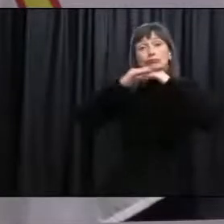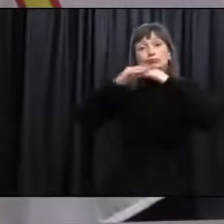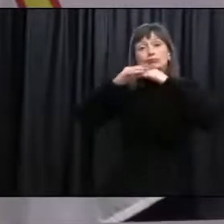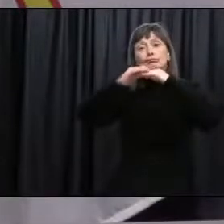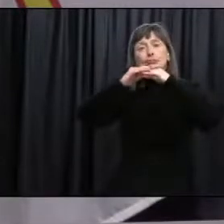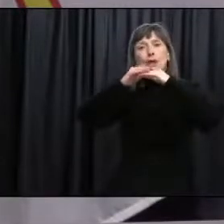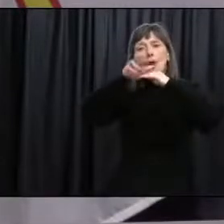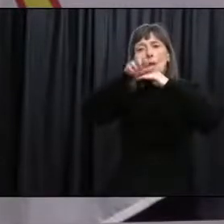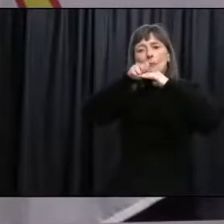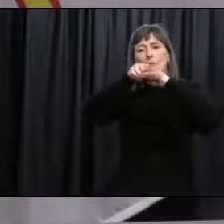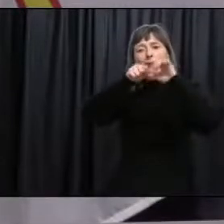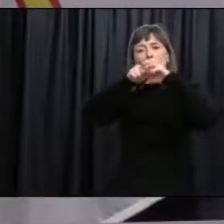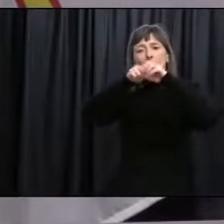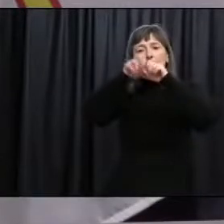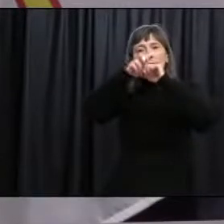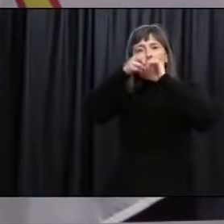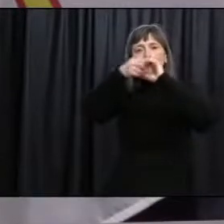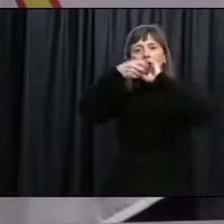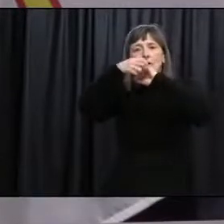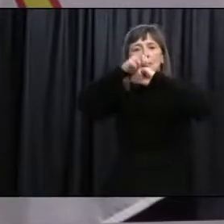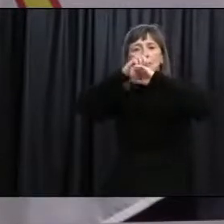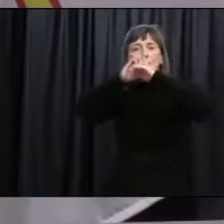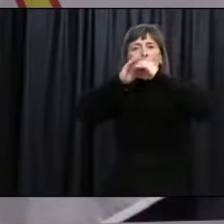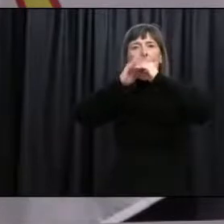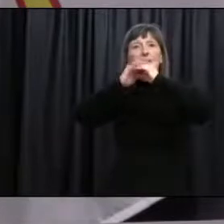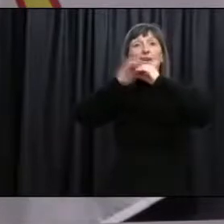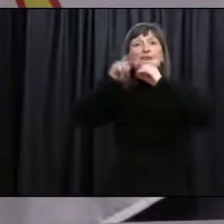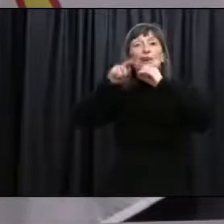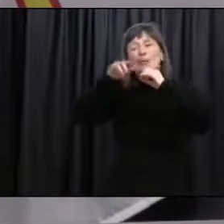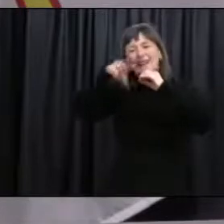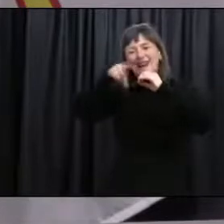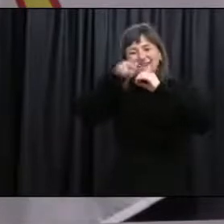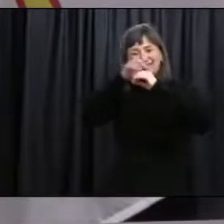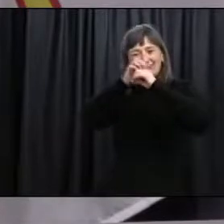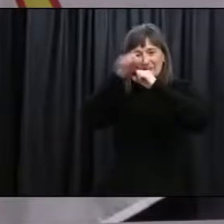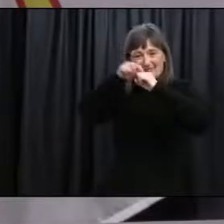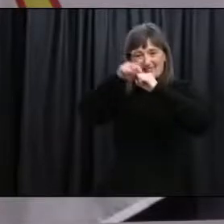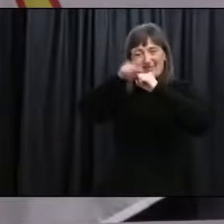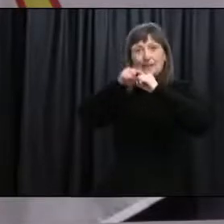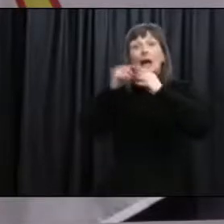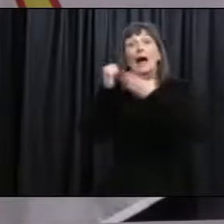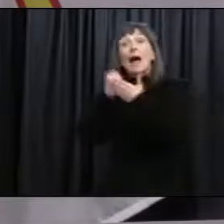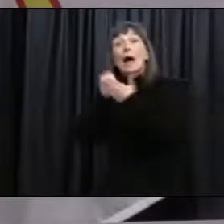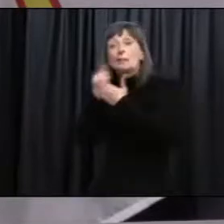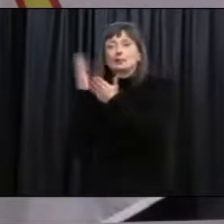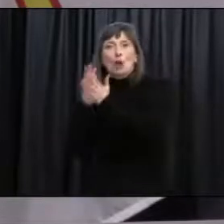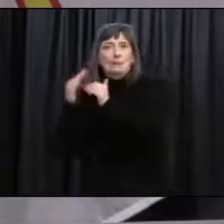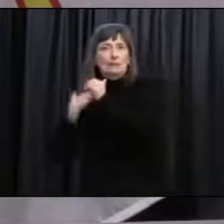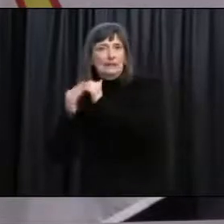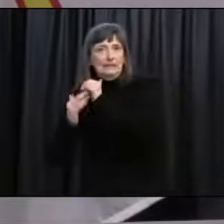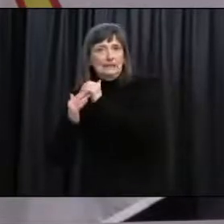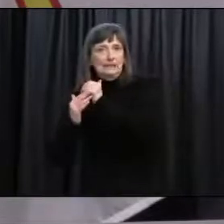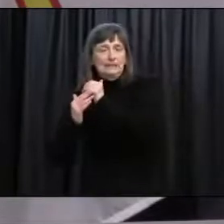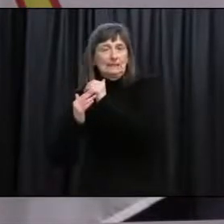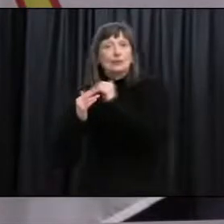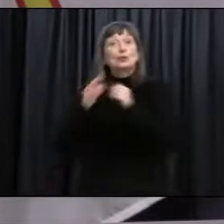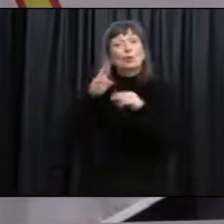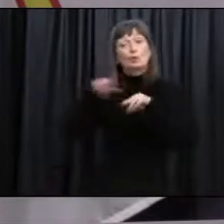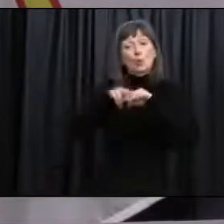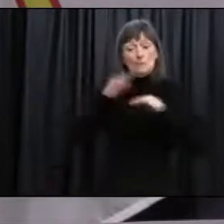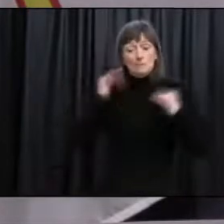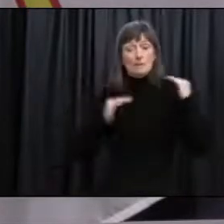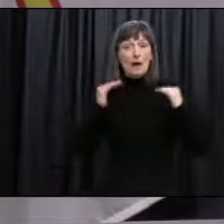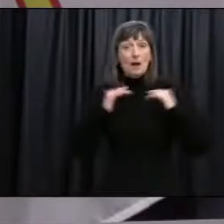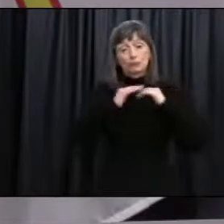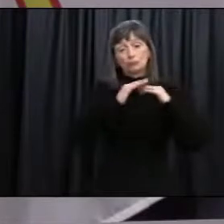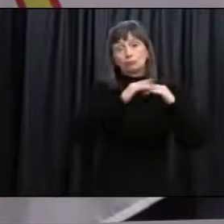there's not enough platelets circulating to help prevent bleeding. And so the balance that's normally there in the body